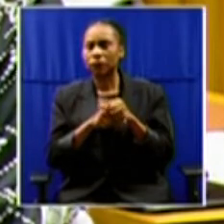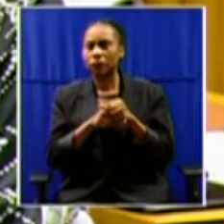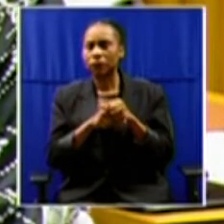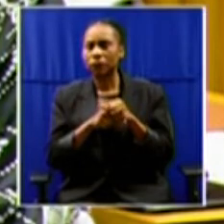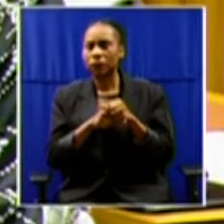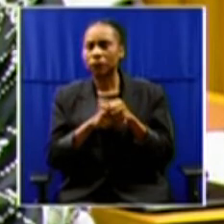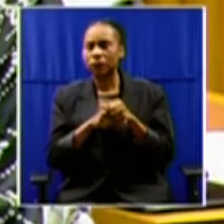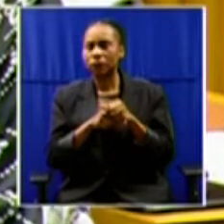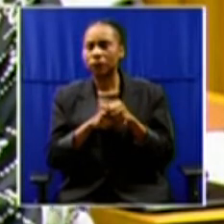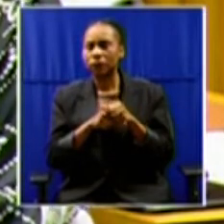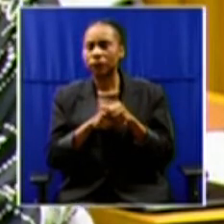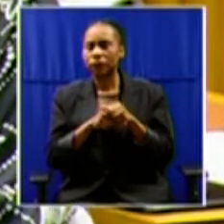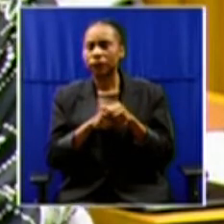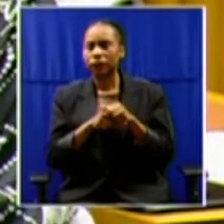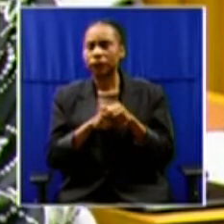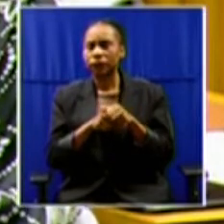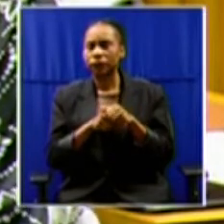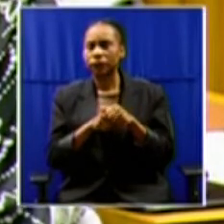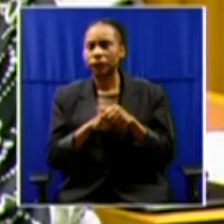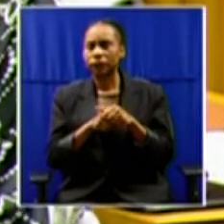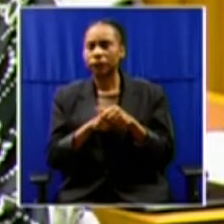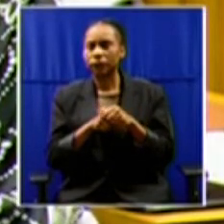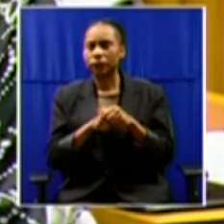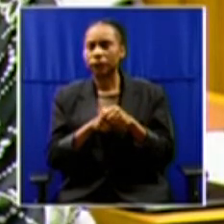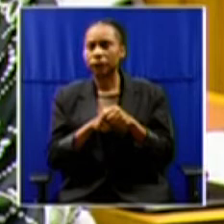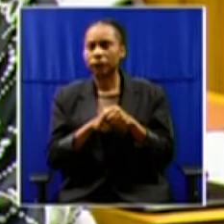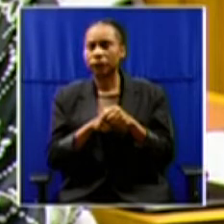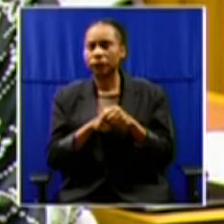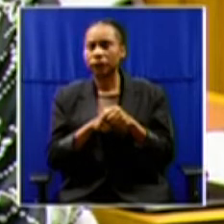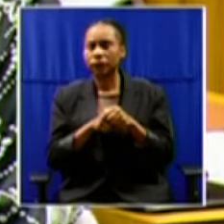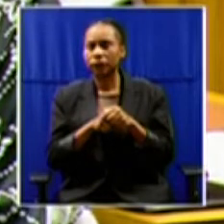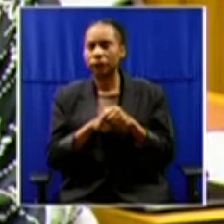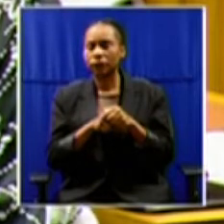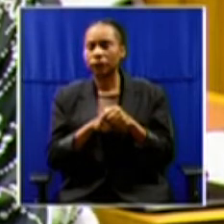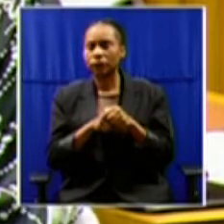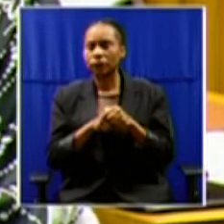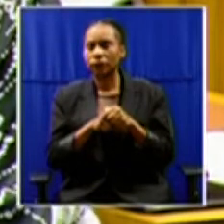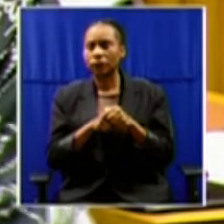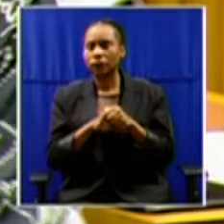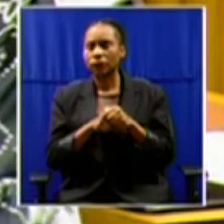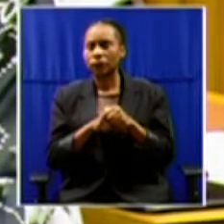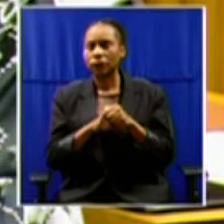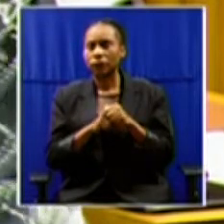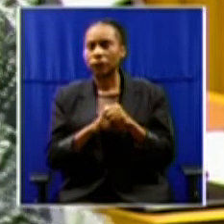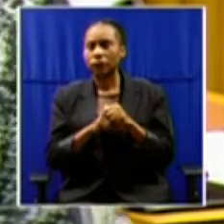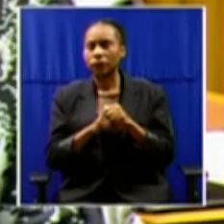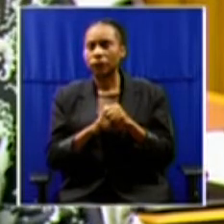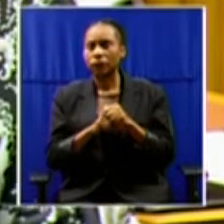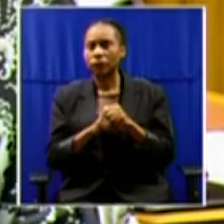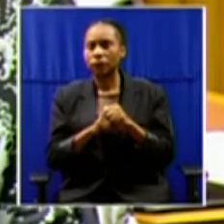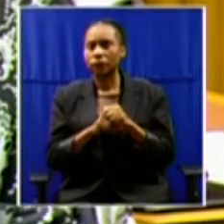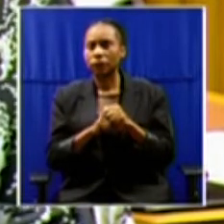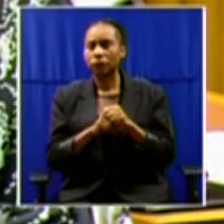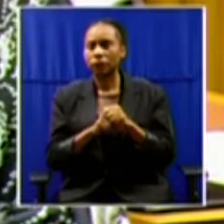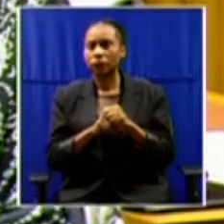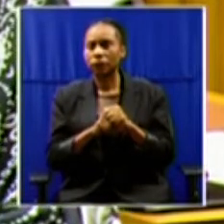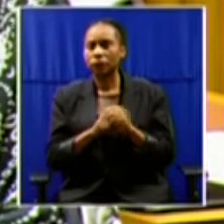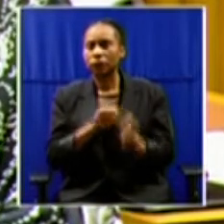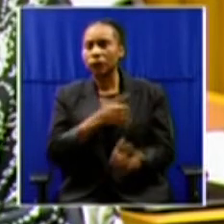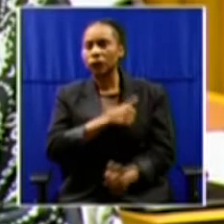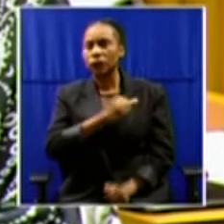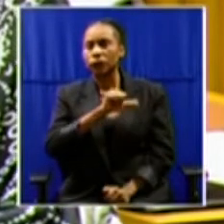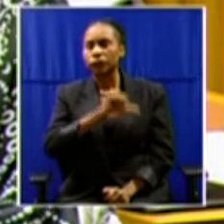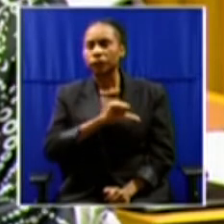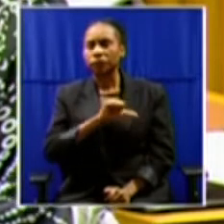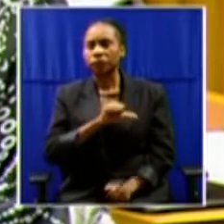uncommon when all are traveling in the same direction. Now, unfortunately, my office does not